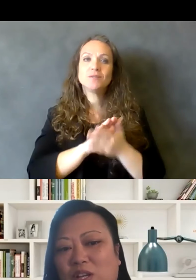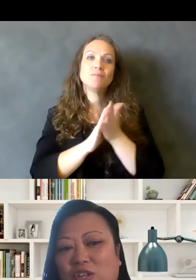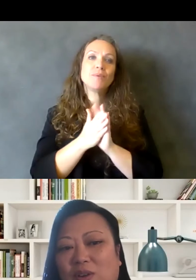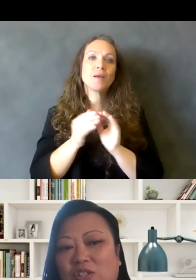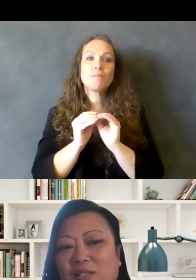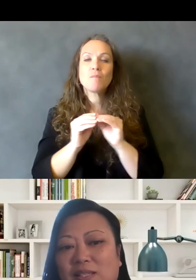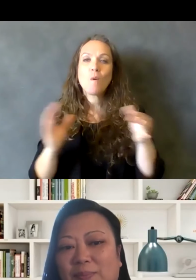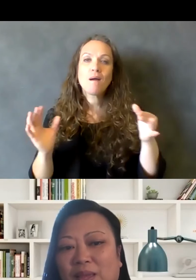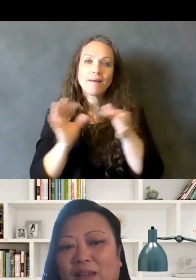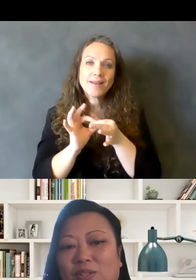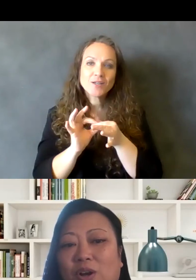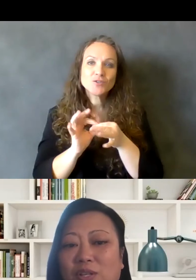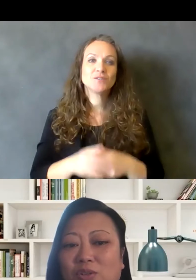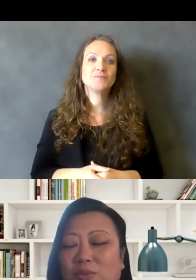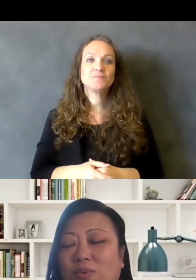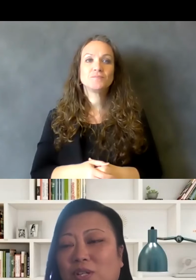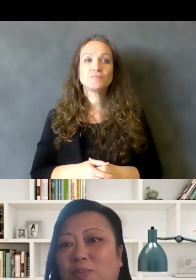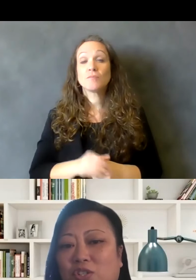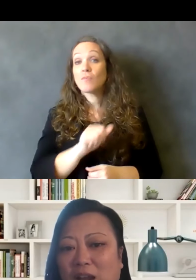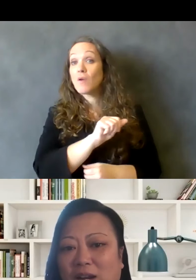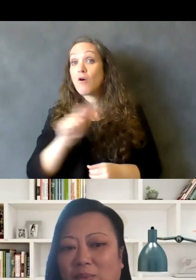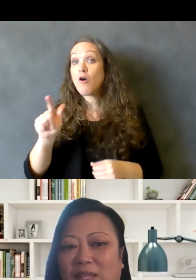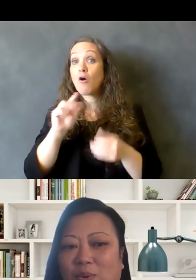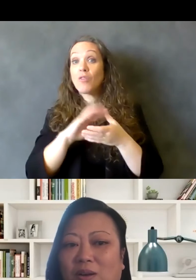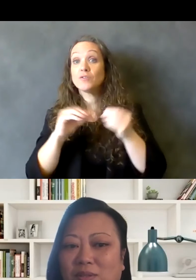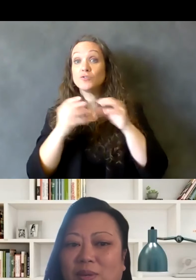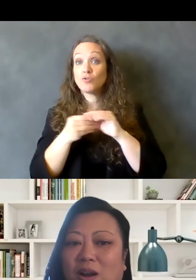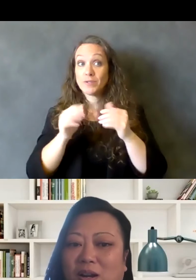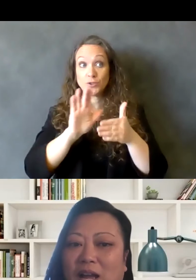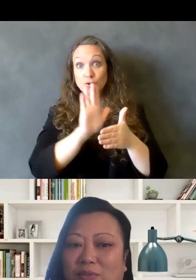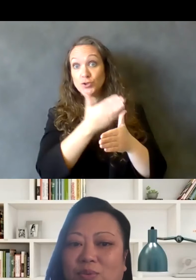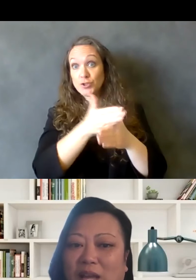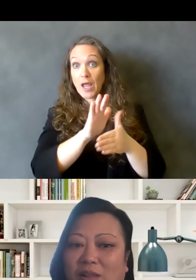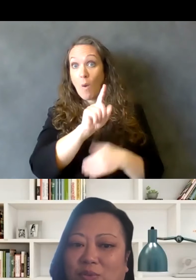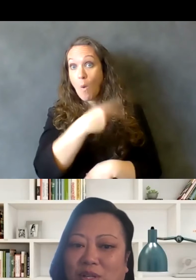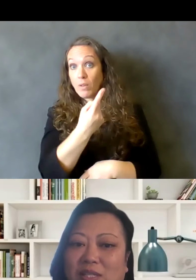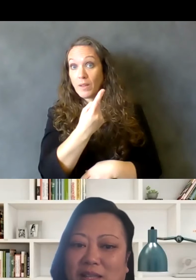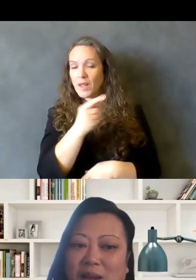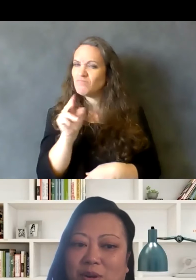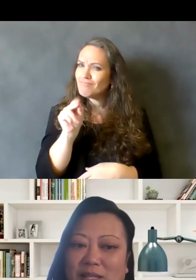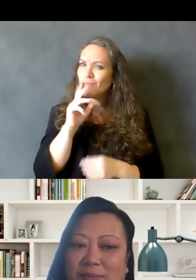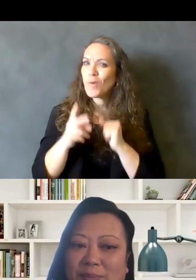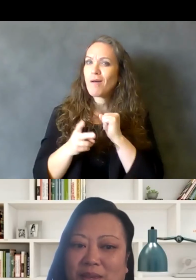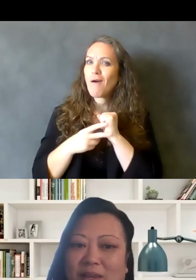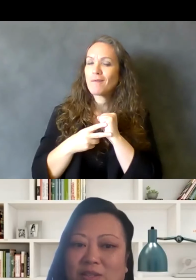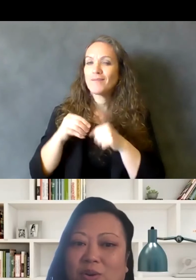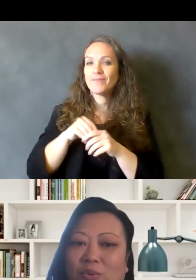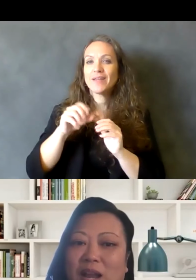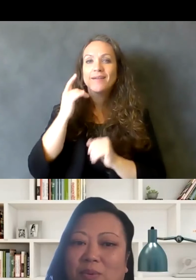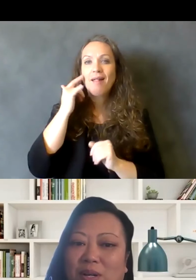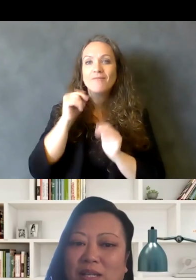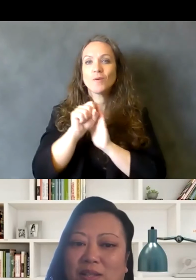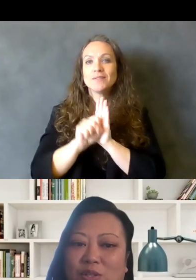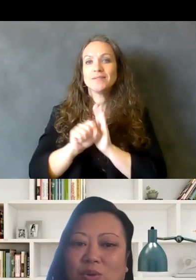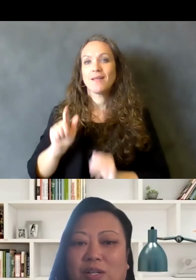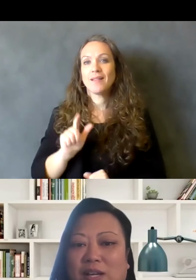connections between generations. So all these stories won't just be shared, but they will also be archived through the California State Libraries. So